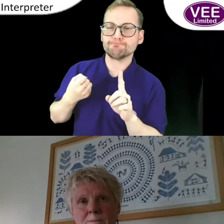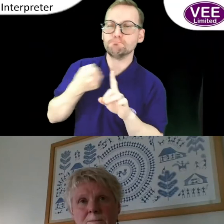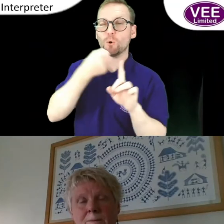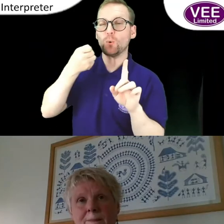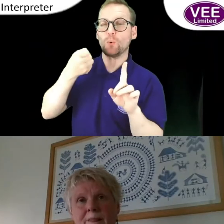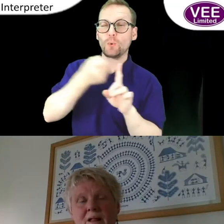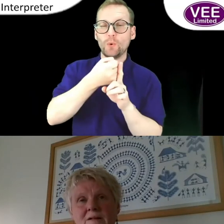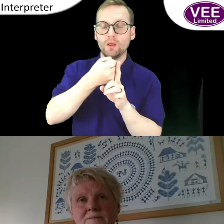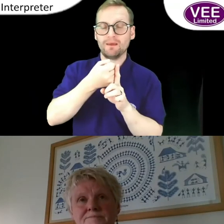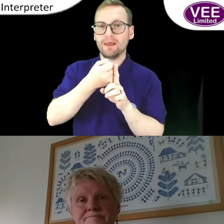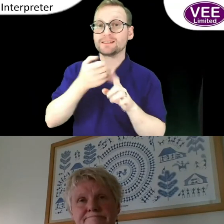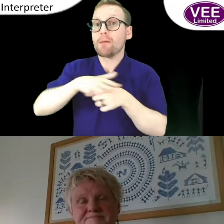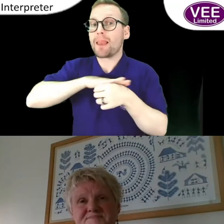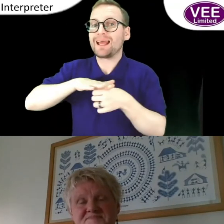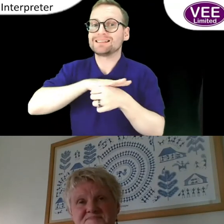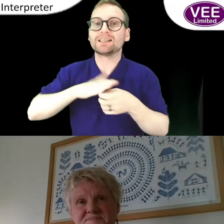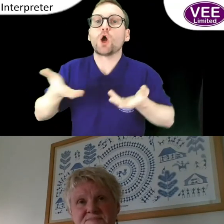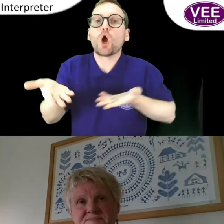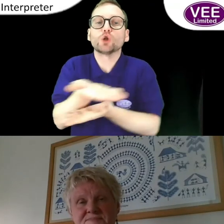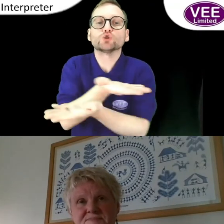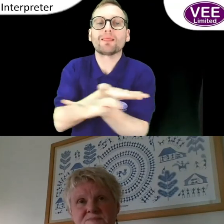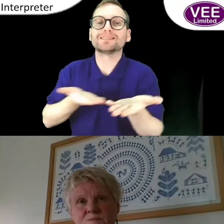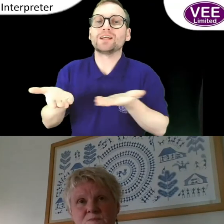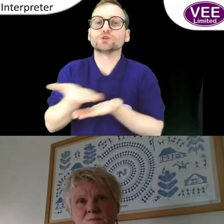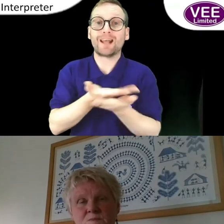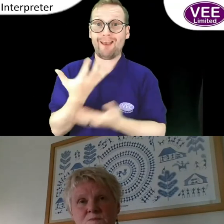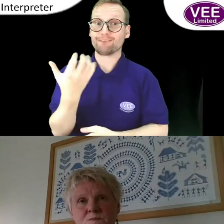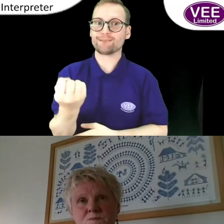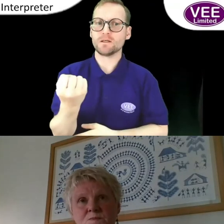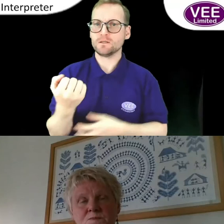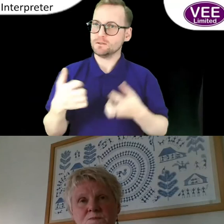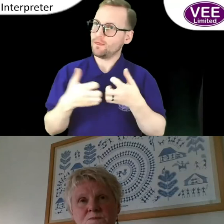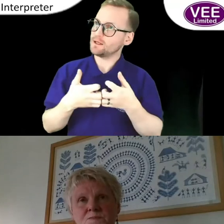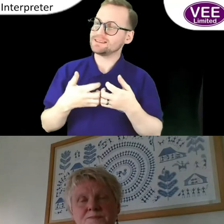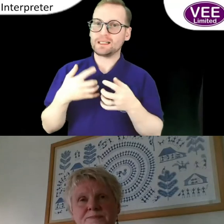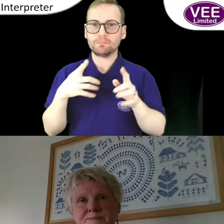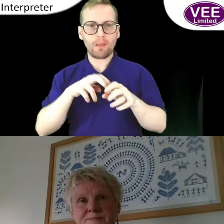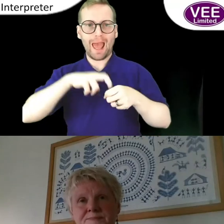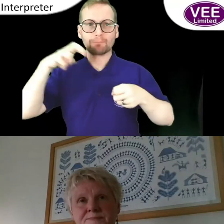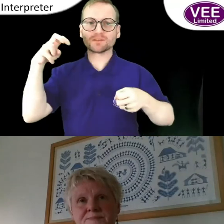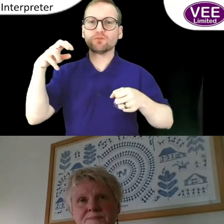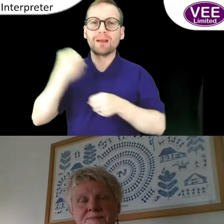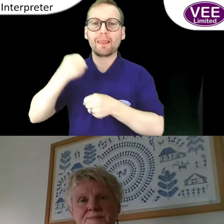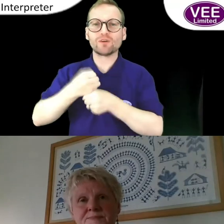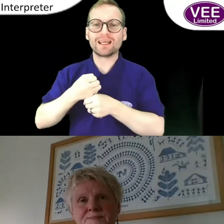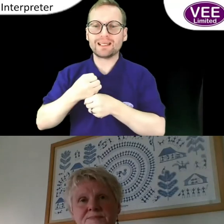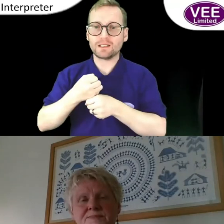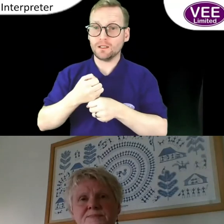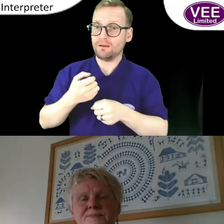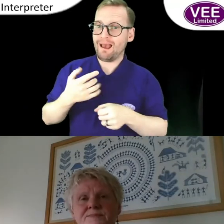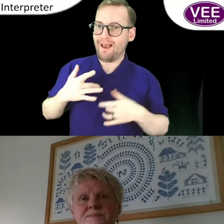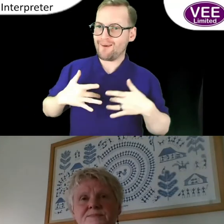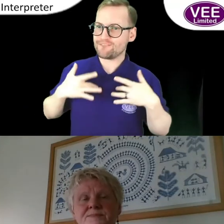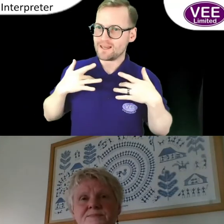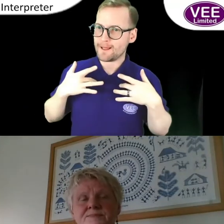it's filling a place of, in the consultation that we found that migration is absent from the galleries. And I think it's